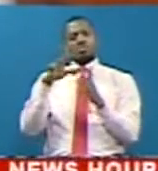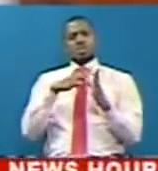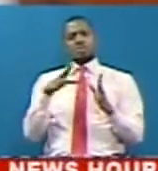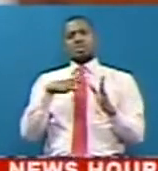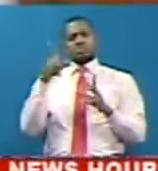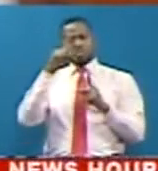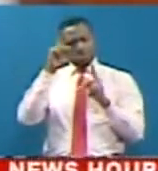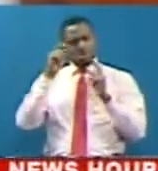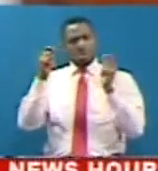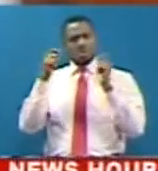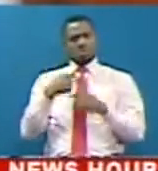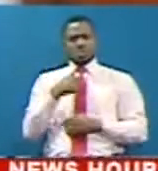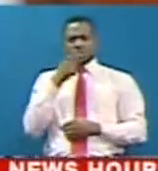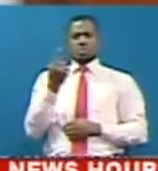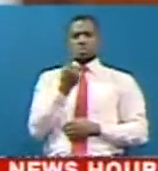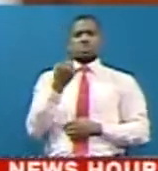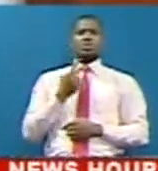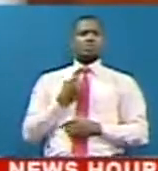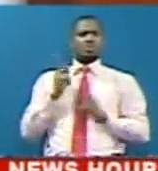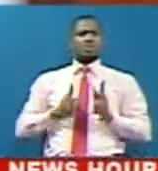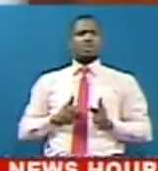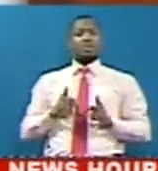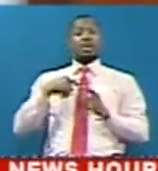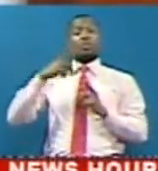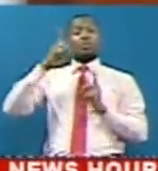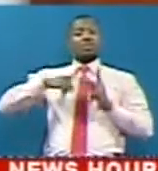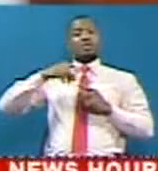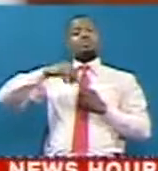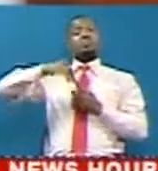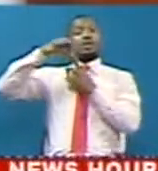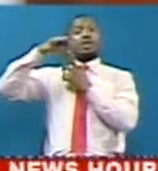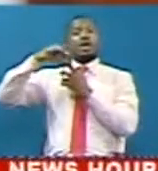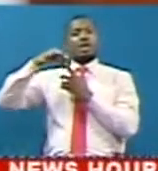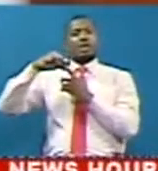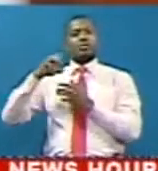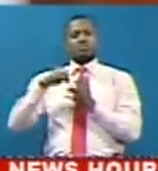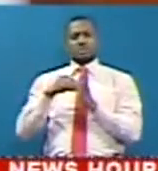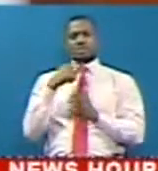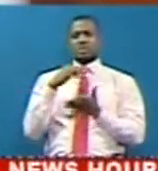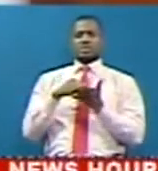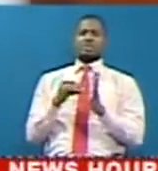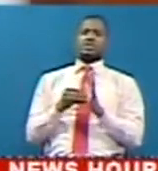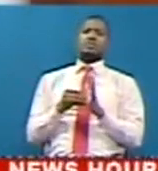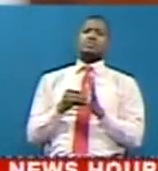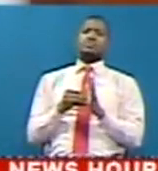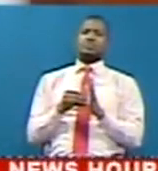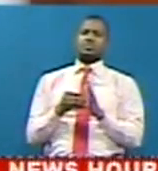all heckling. I wasn't the only one. So singling me out can only tell me that